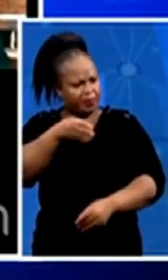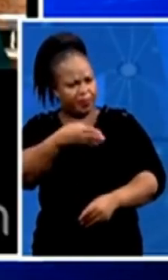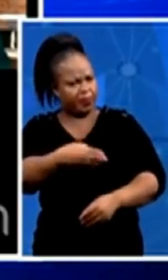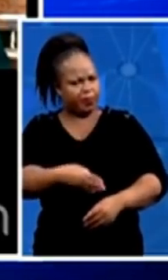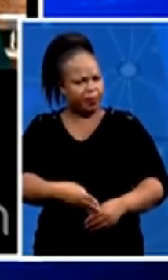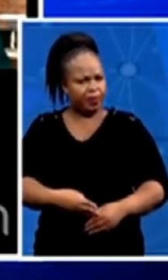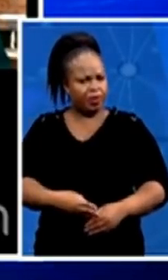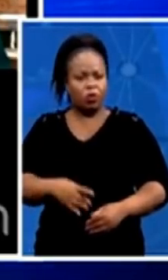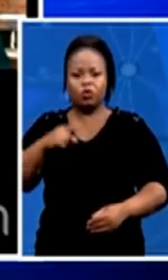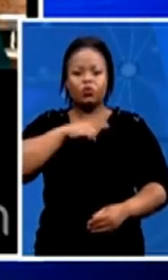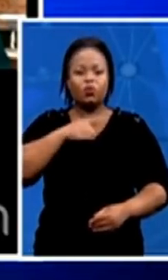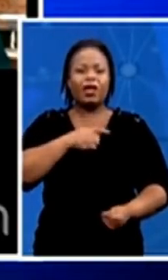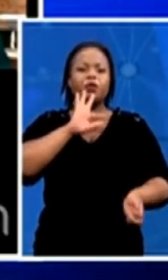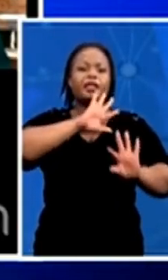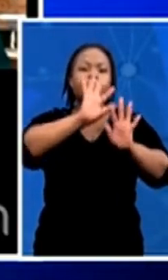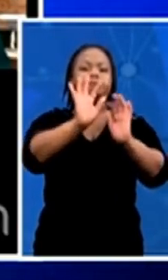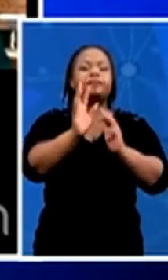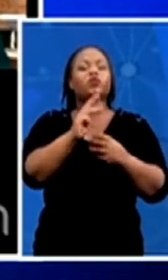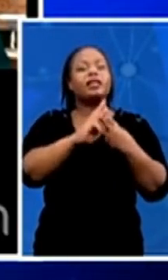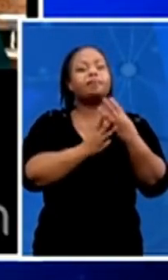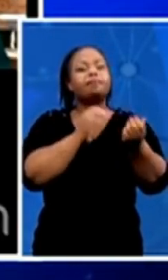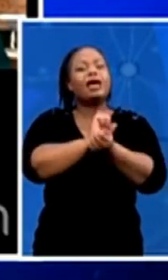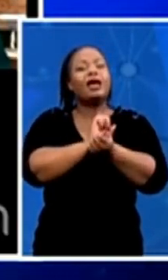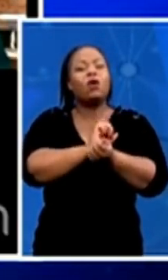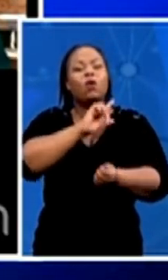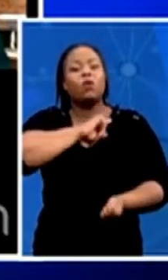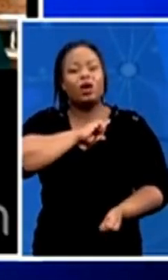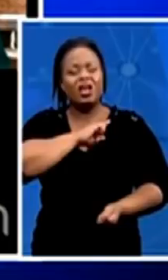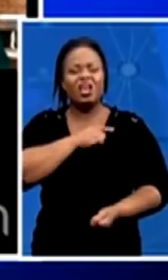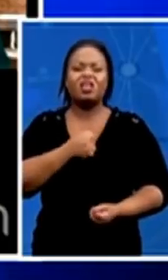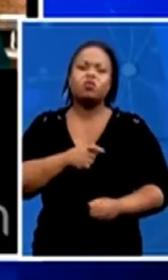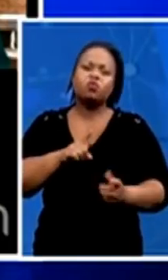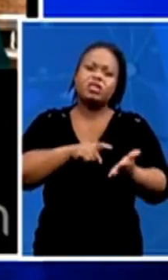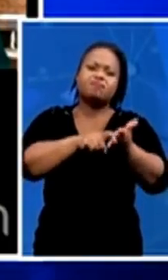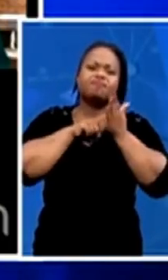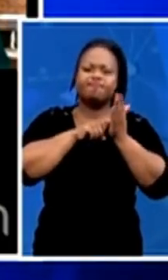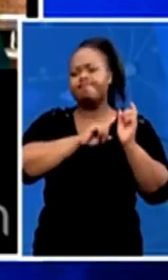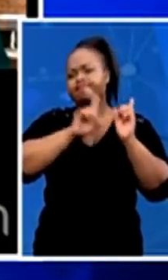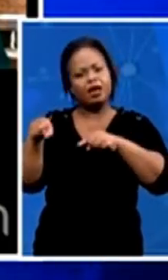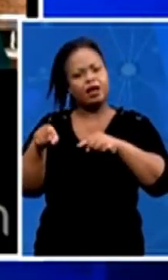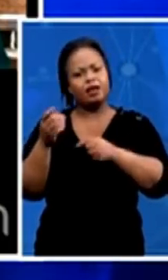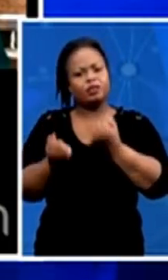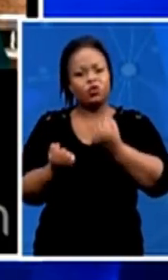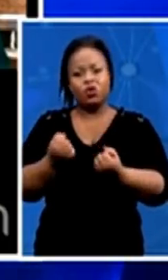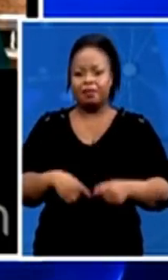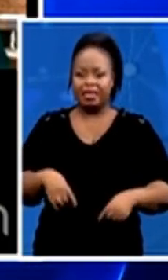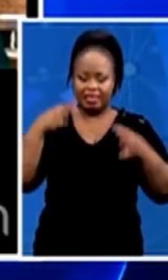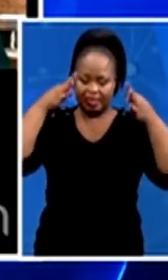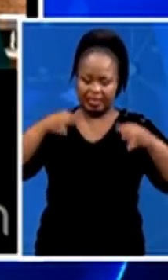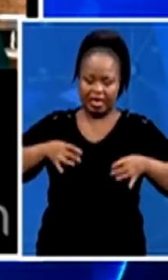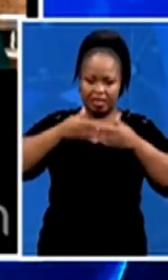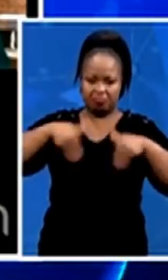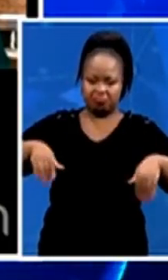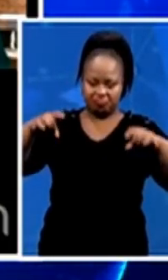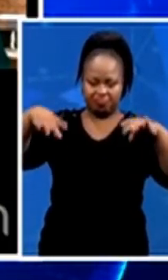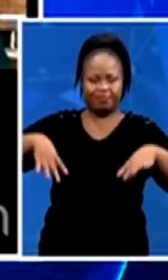was a summons for former President Zuma to appear, he did not appear. That is the basis of the conviction,